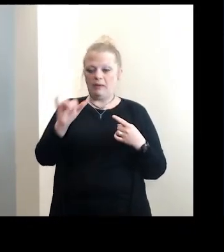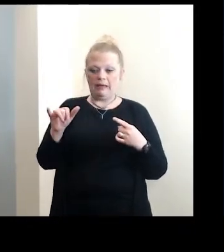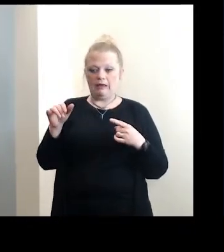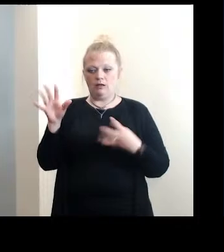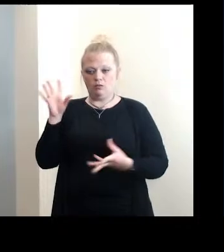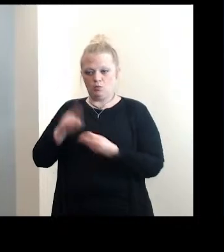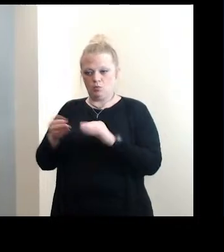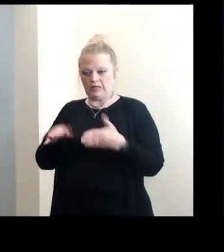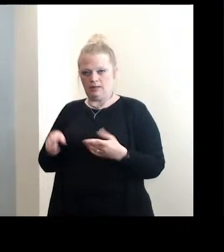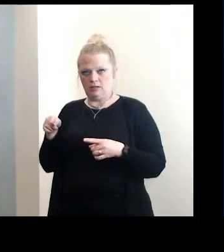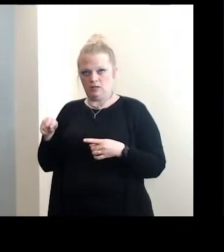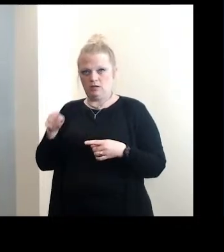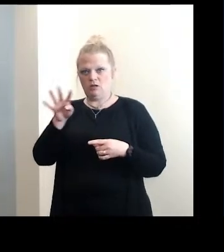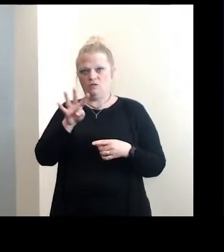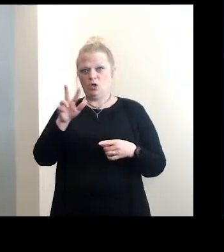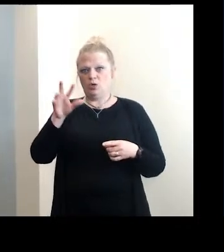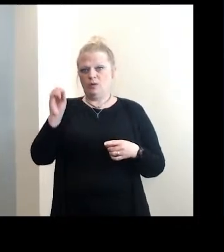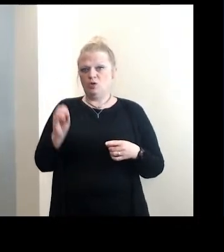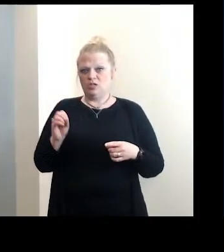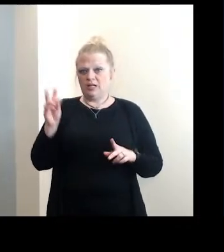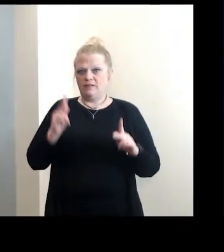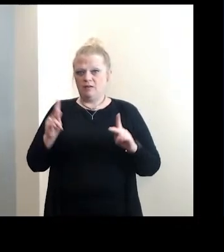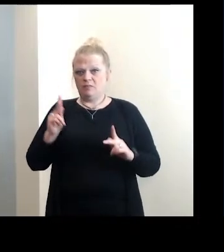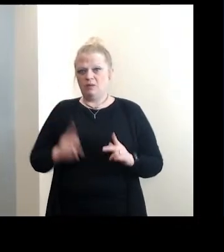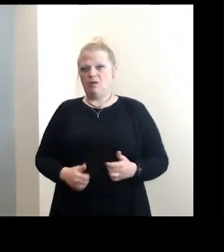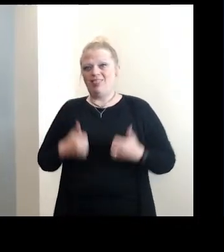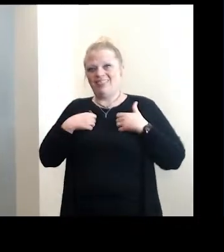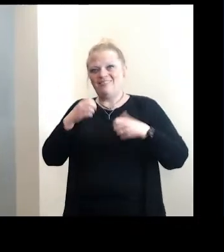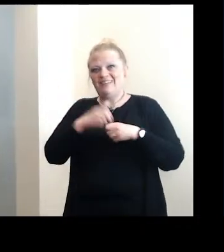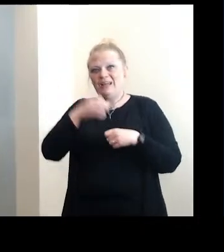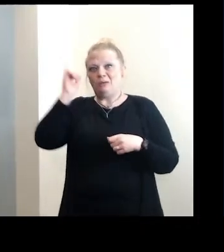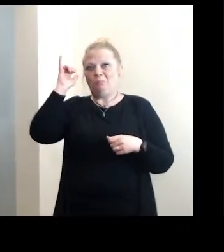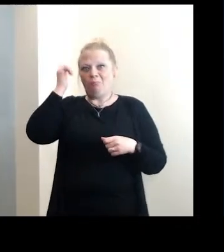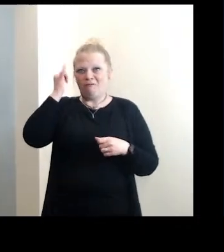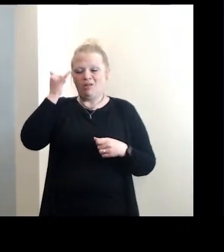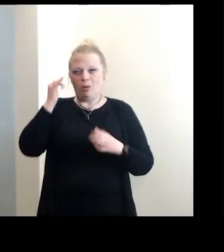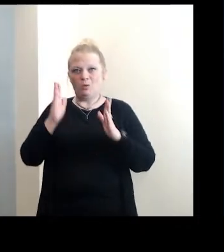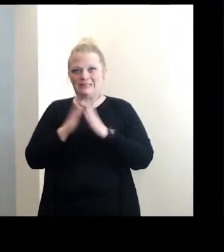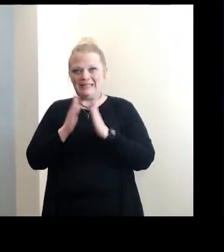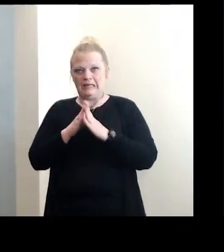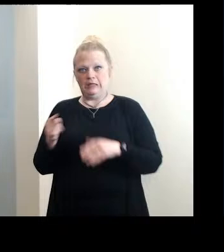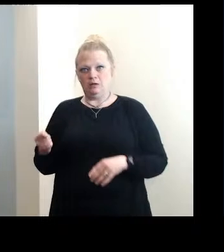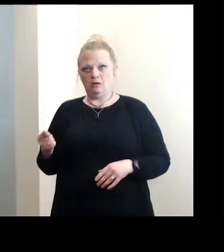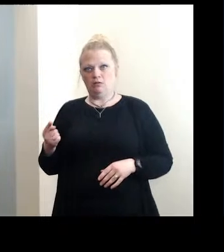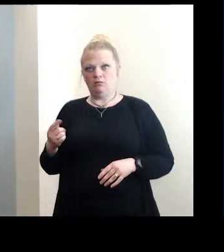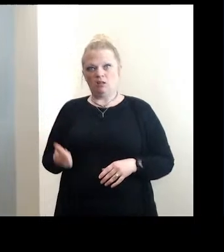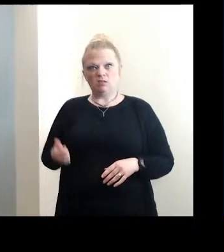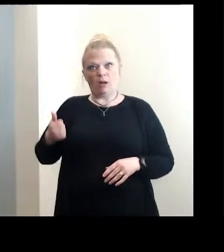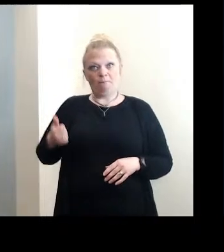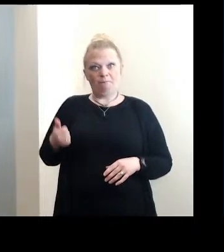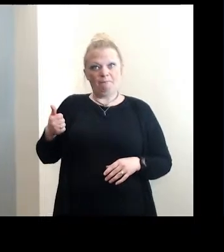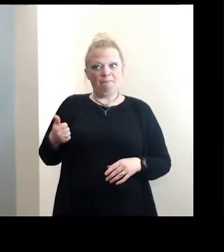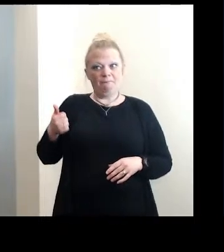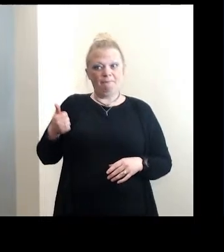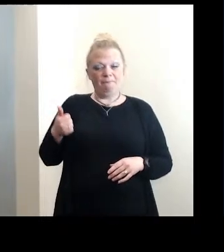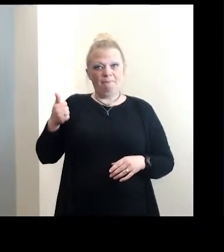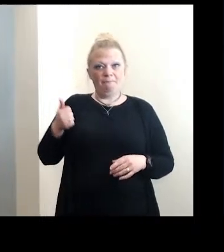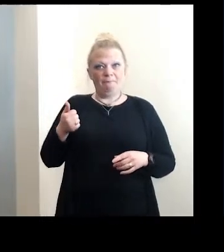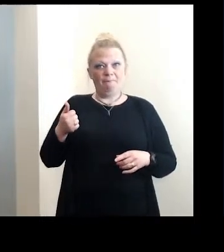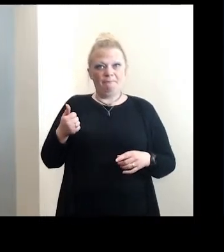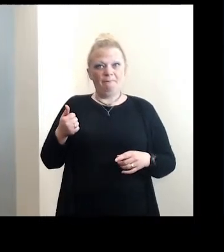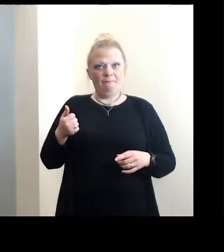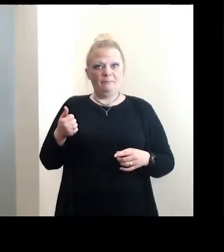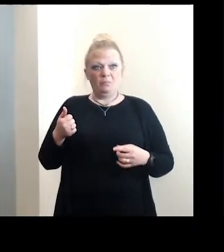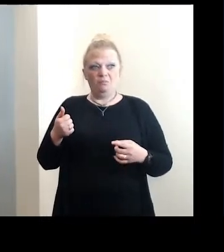deaths, 43% of persons resided in a Buffalo City zip code. That is up tremendously from what we saw through